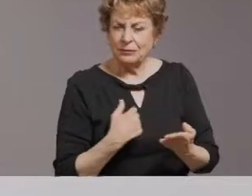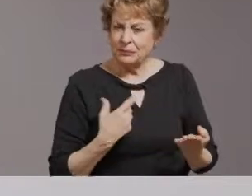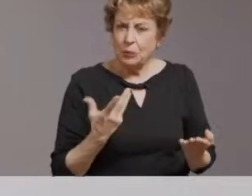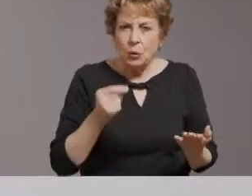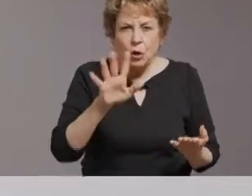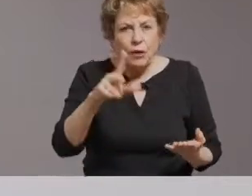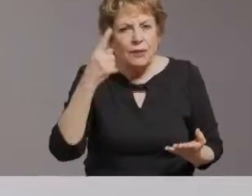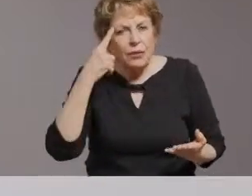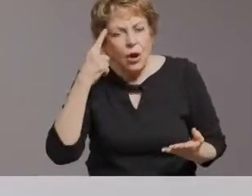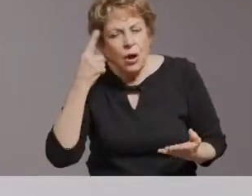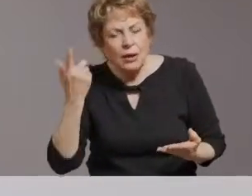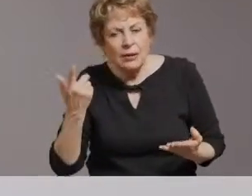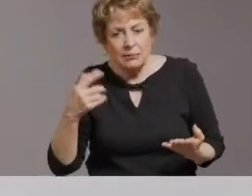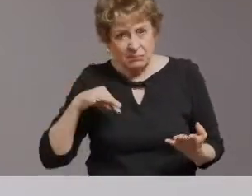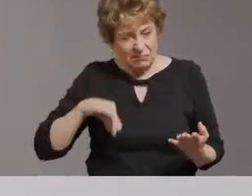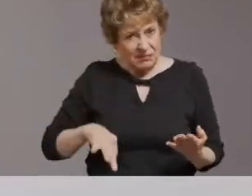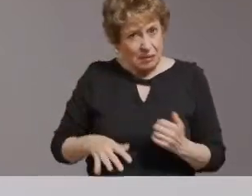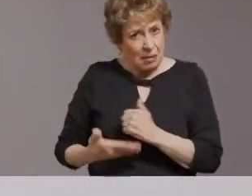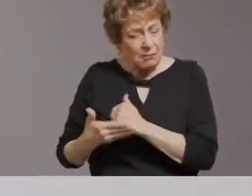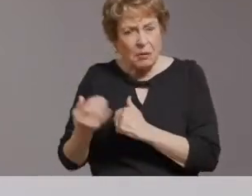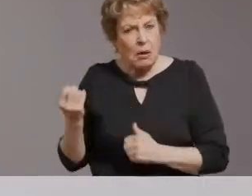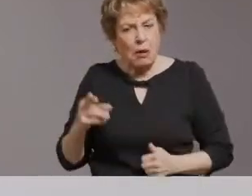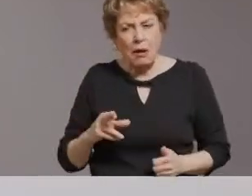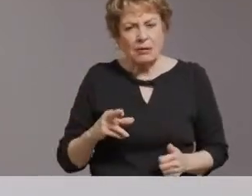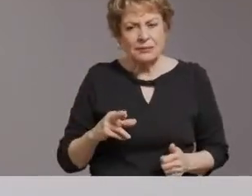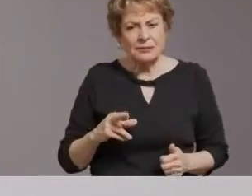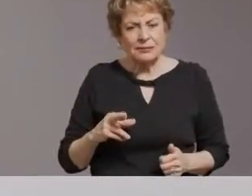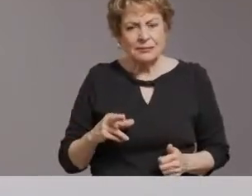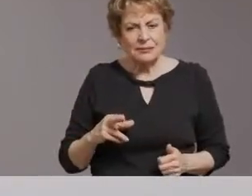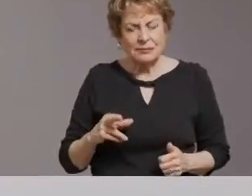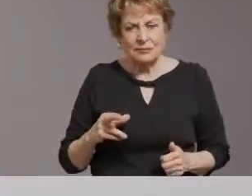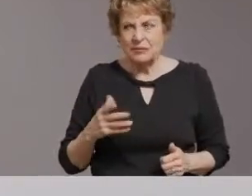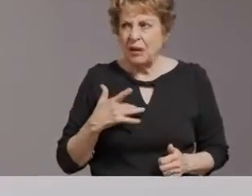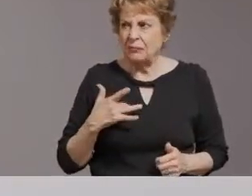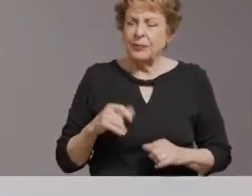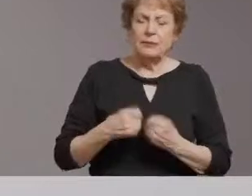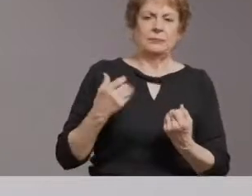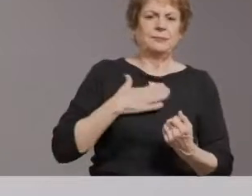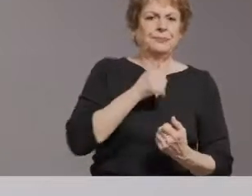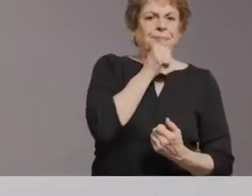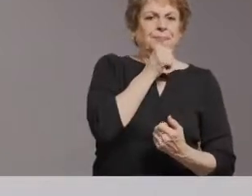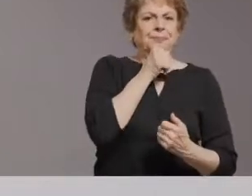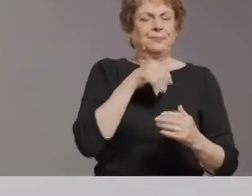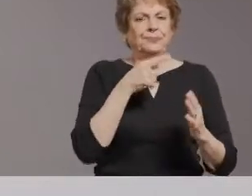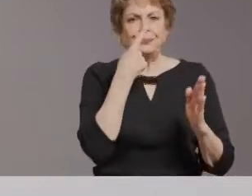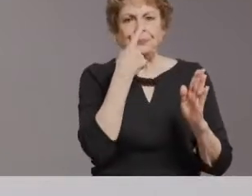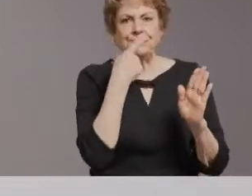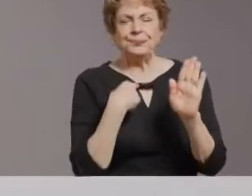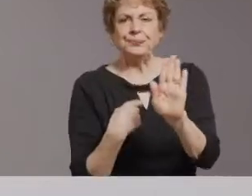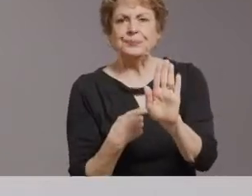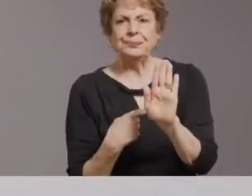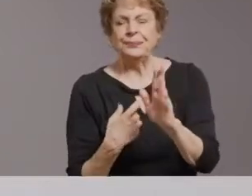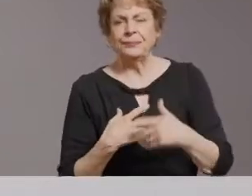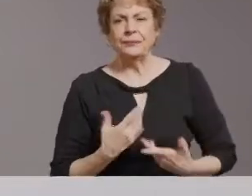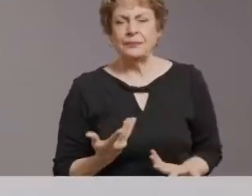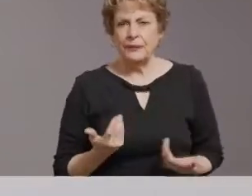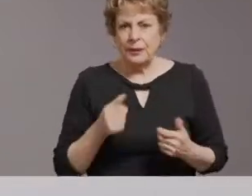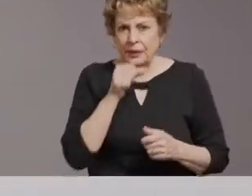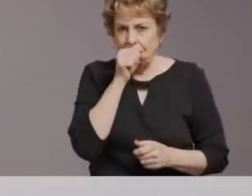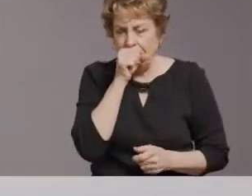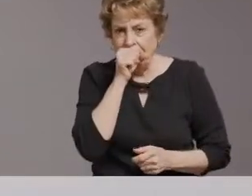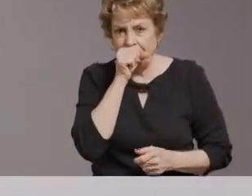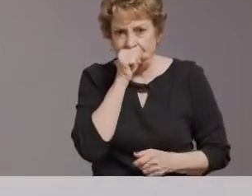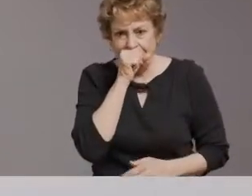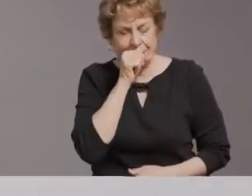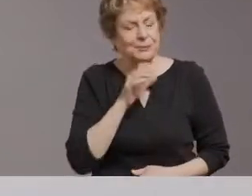it starting to get intrusive in terms of even HIPAA information kind of stuff? Yeah, and that's something that we're kind